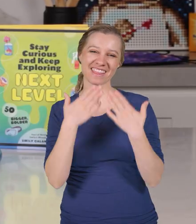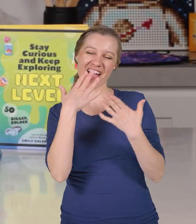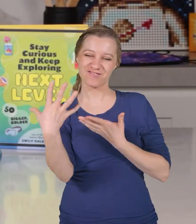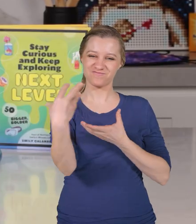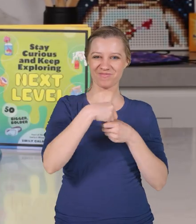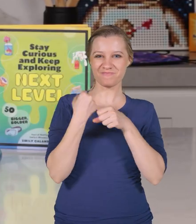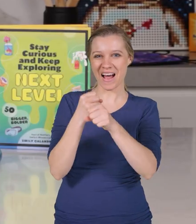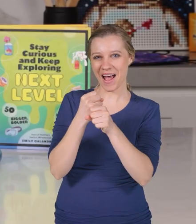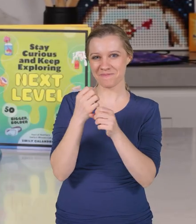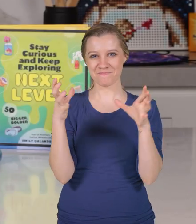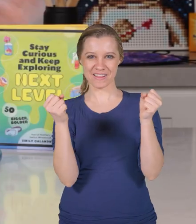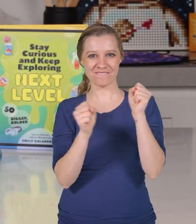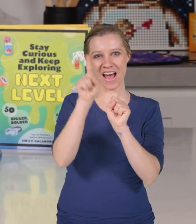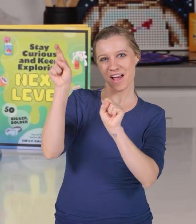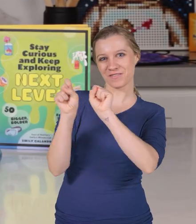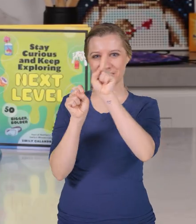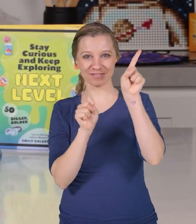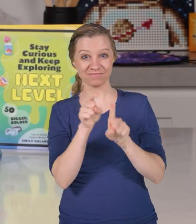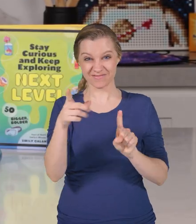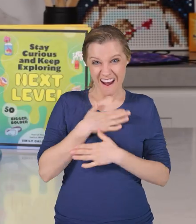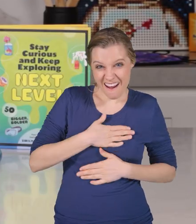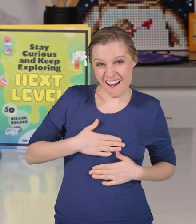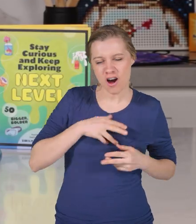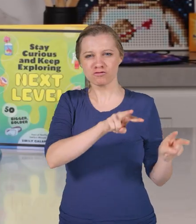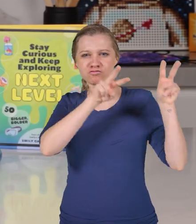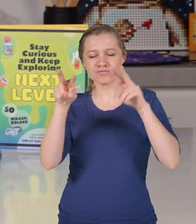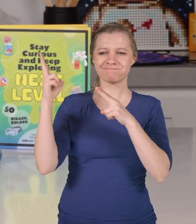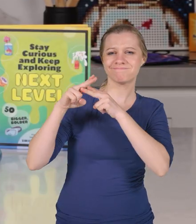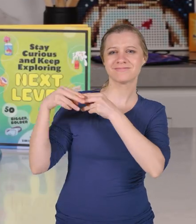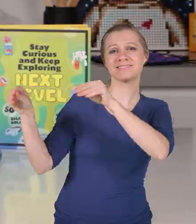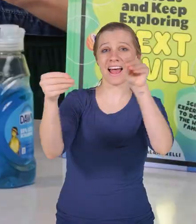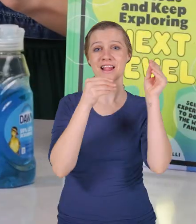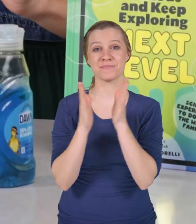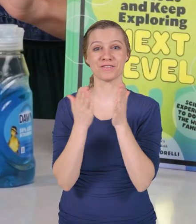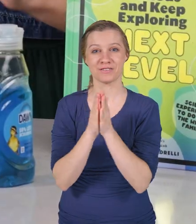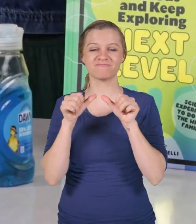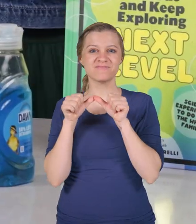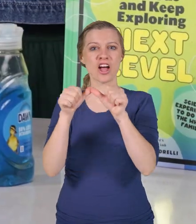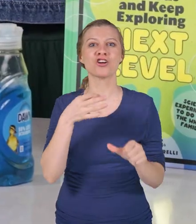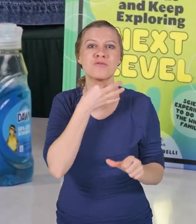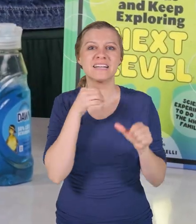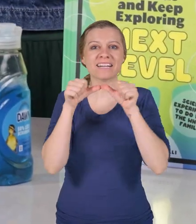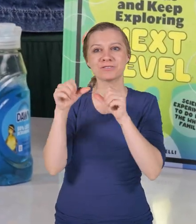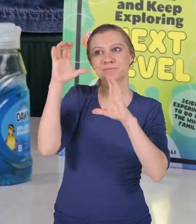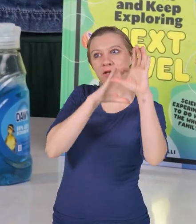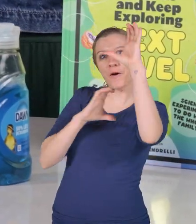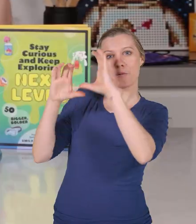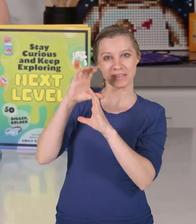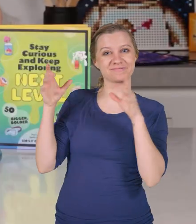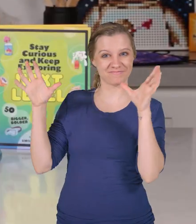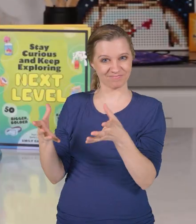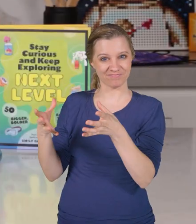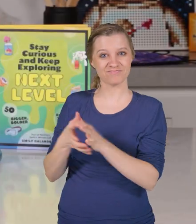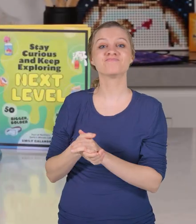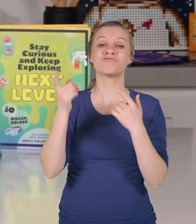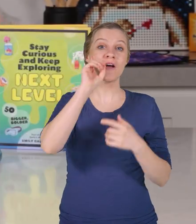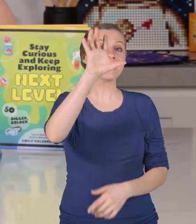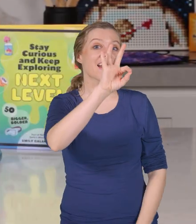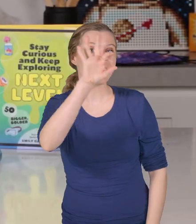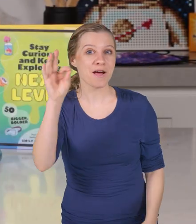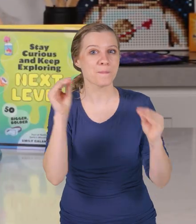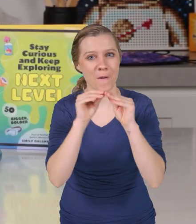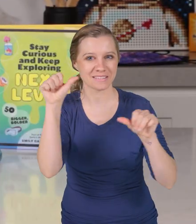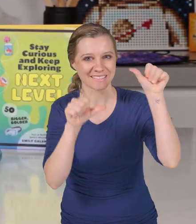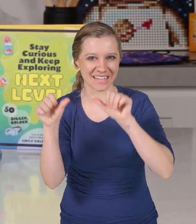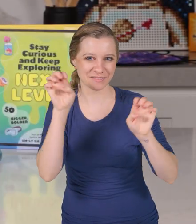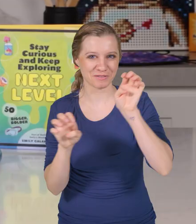Thanks for making Milk Fireworks with me today. If you like this one, be sure to check out my best-selling Stay Curious and Keep Exploring series for